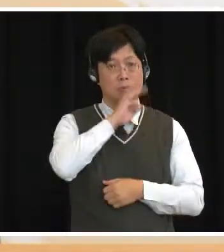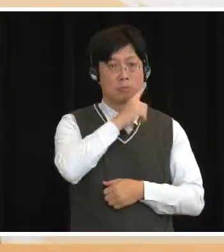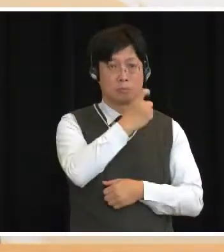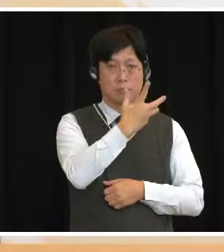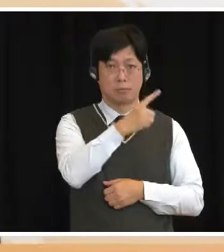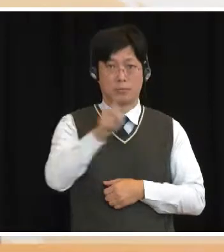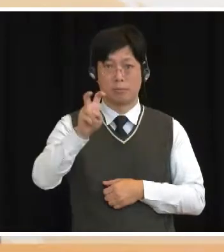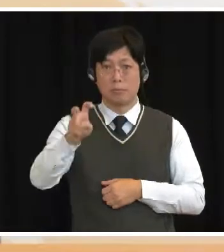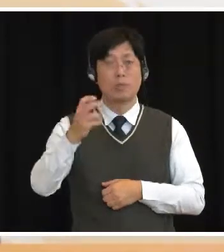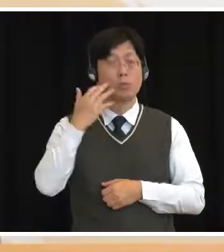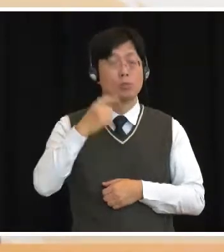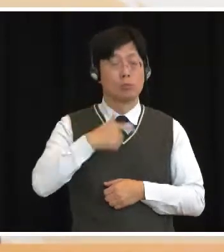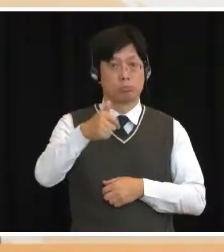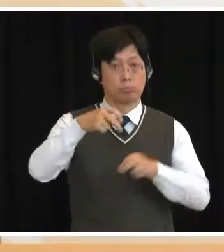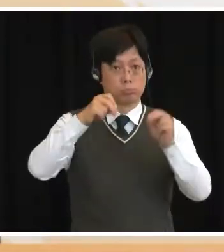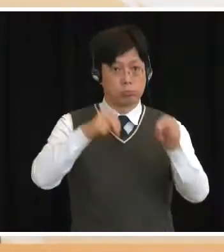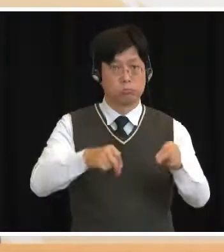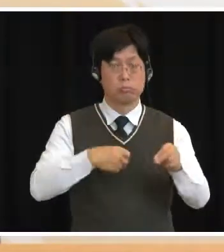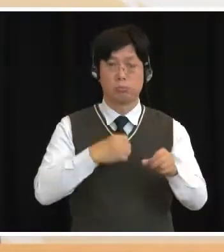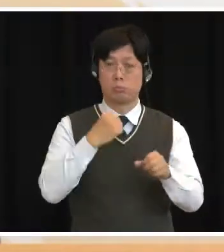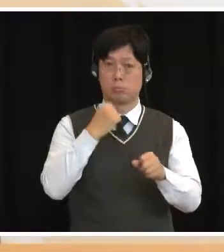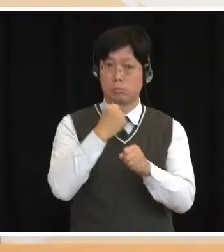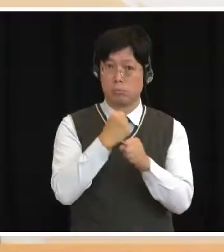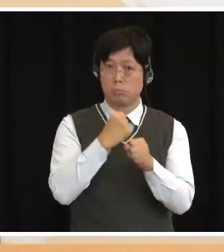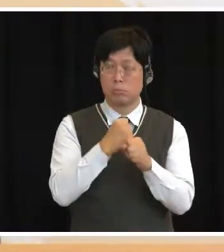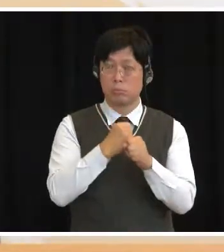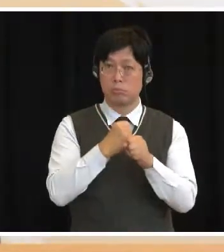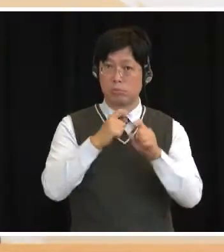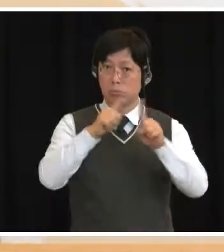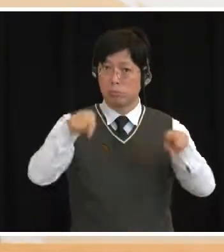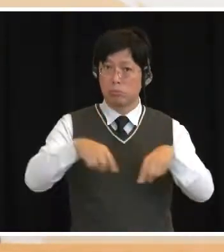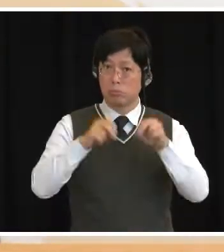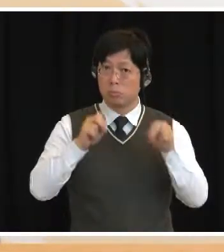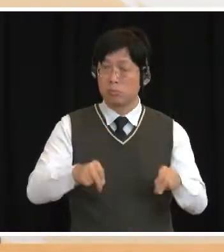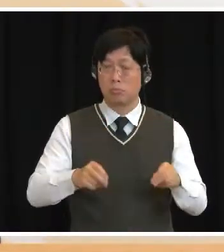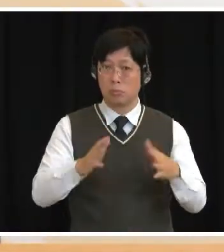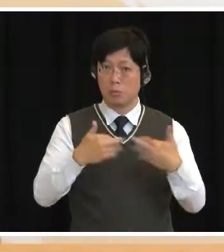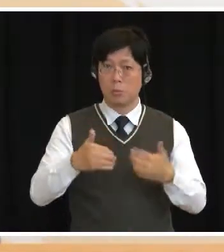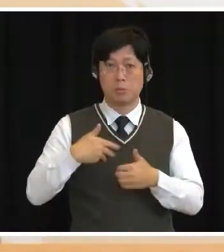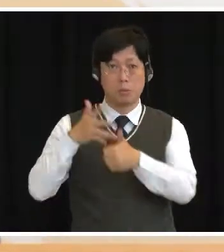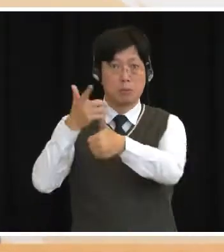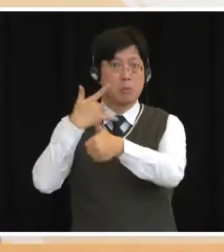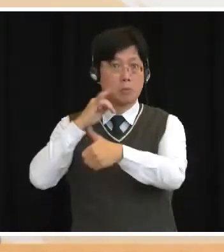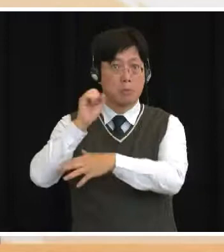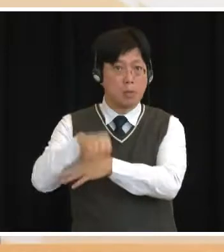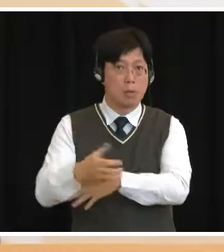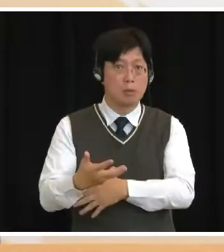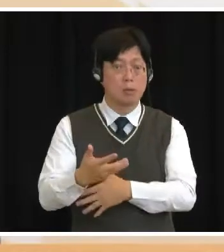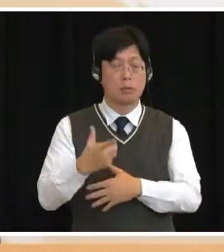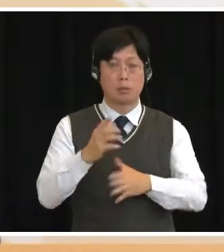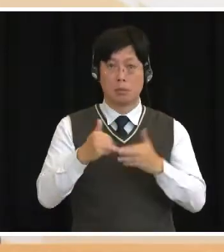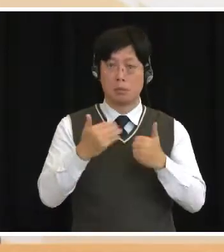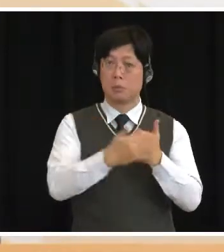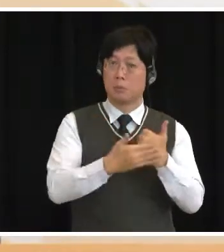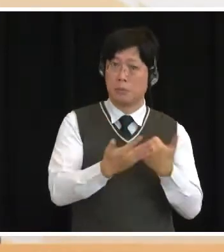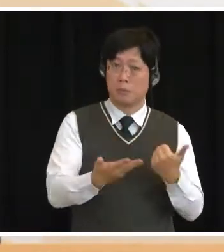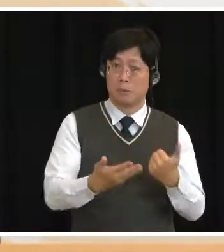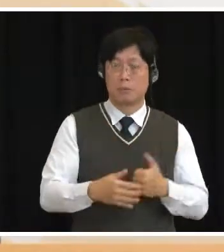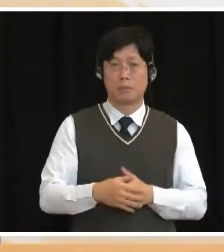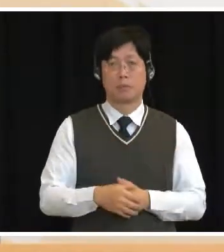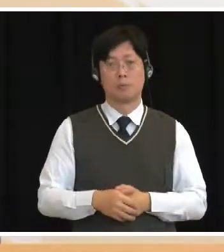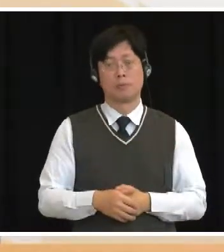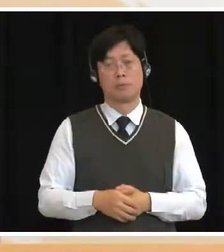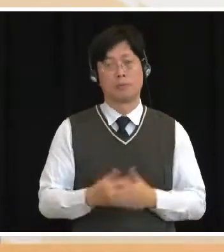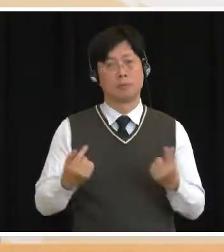Is that a person who needs protection from his parents? And does the labor contract